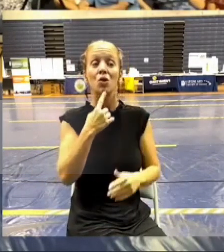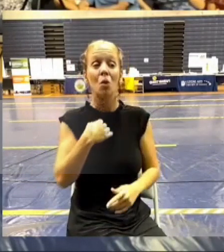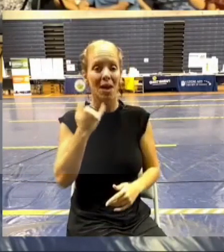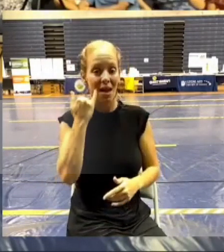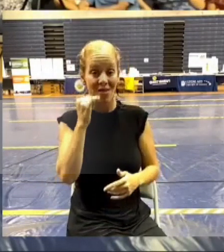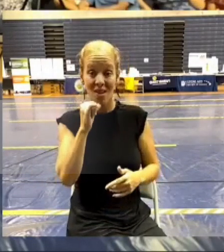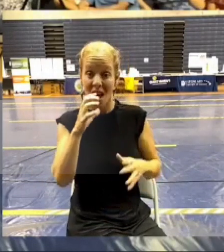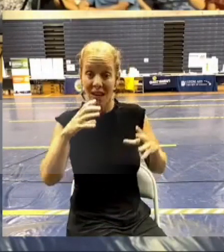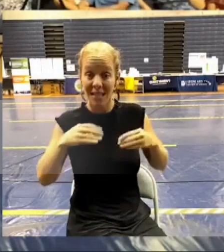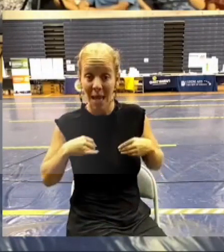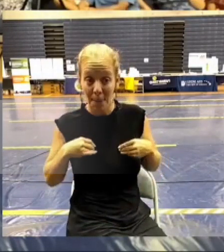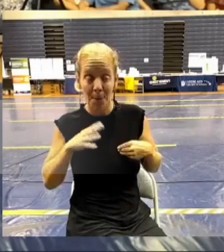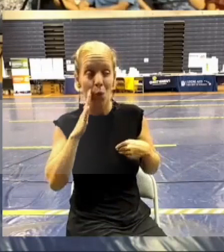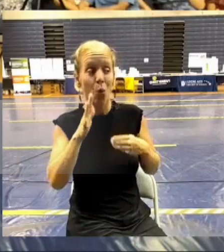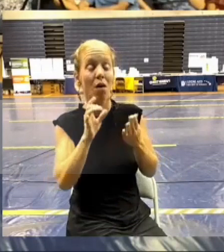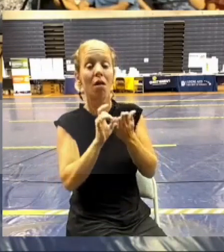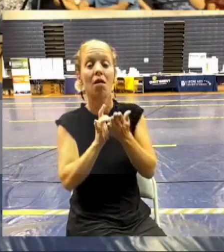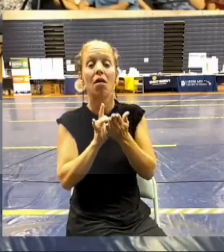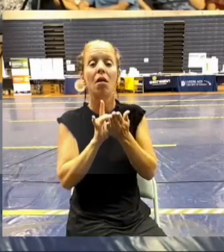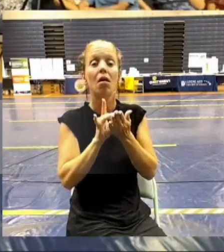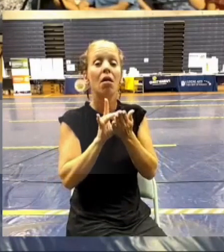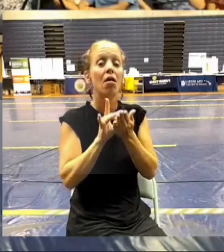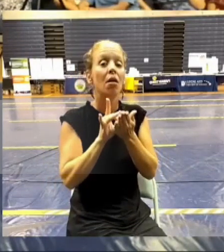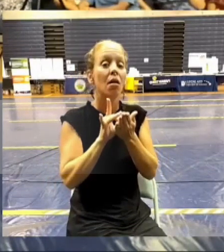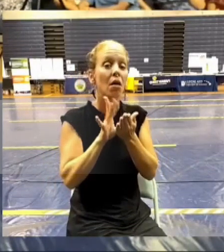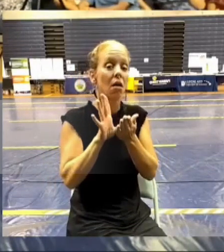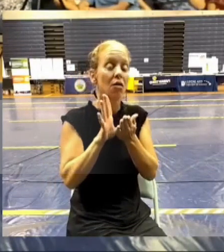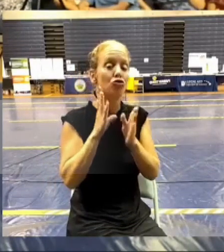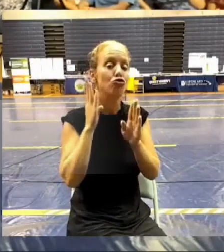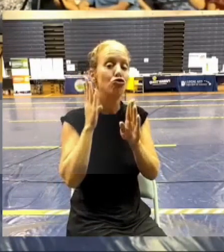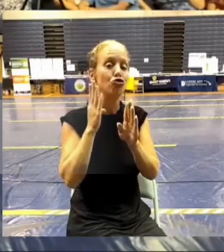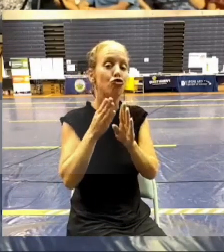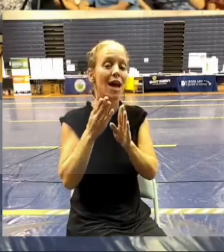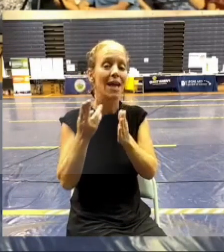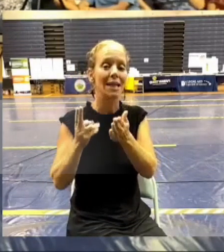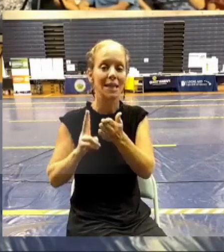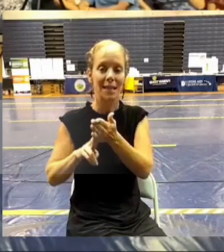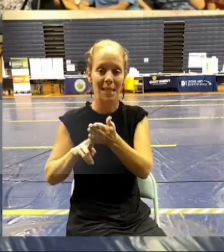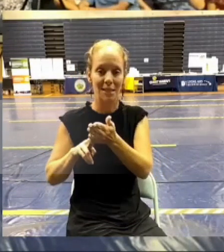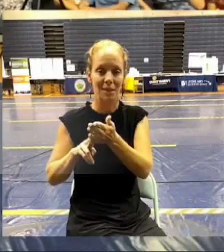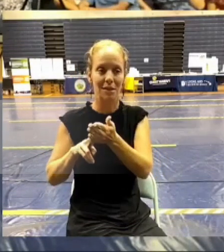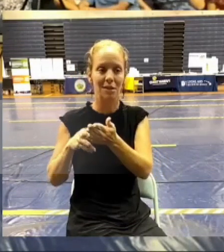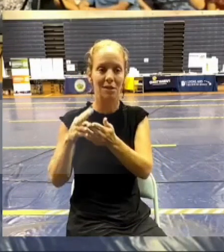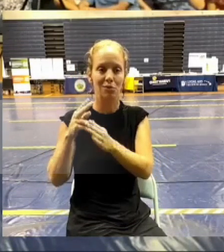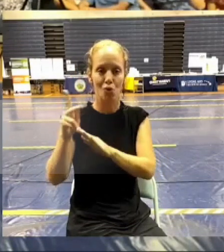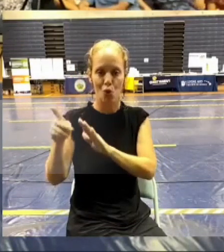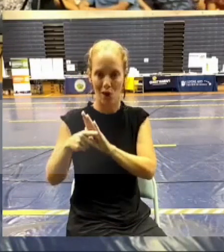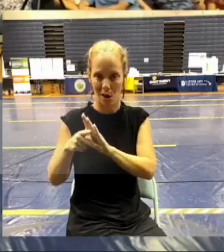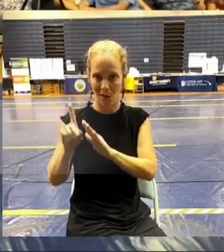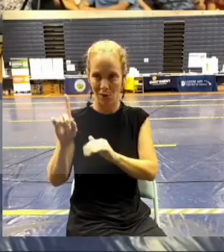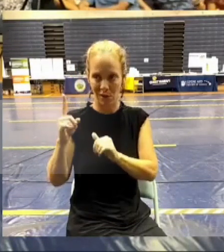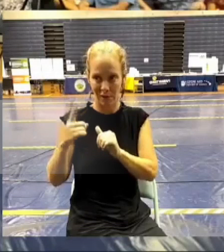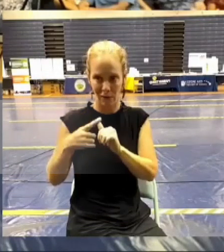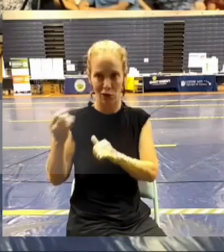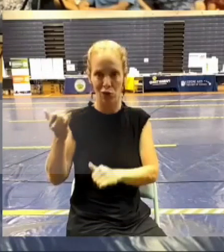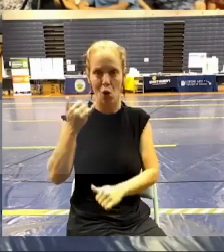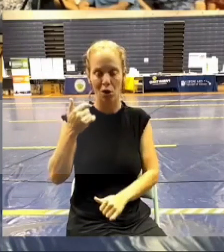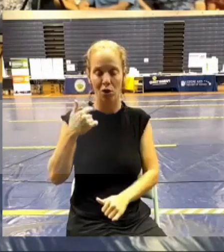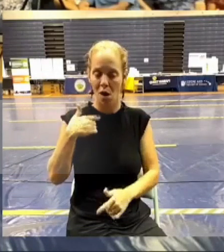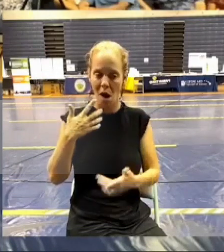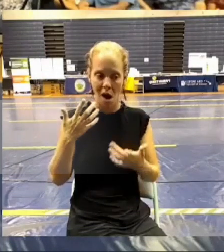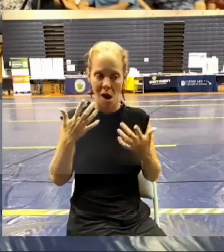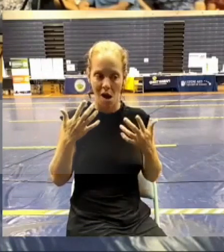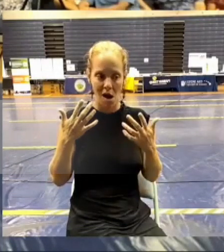if I don't take it, I'll be kicked out of the direct lease program. That was the first call. So I had no